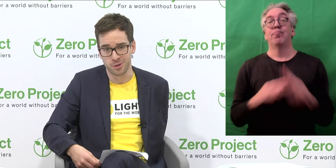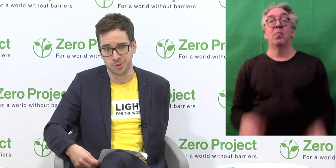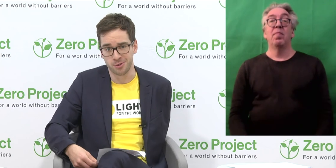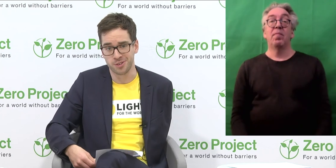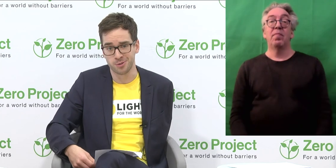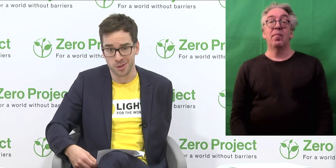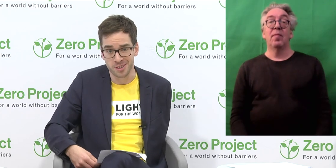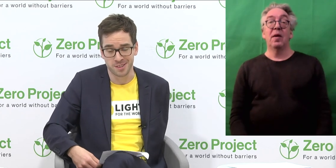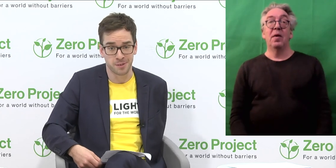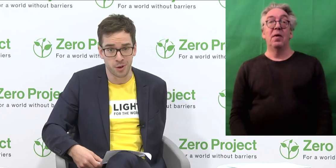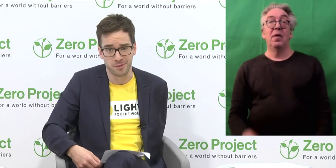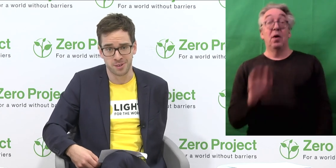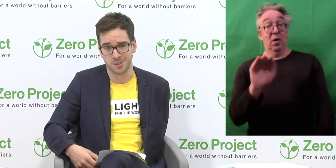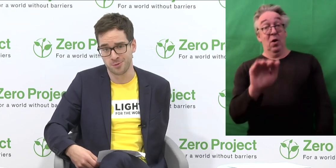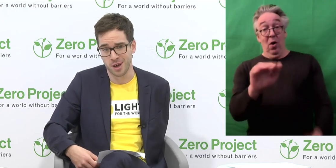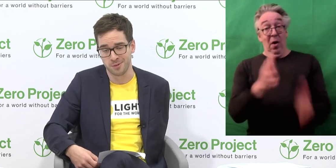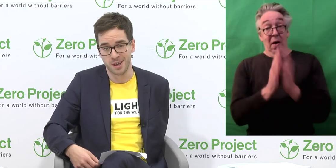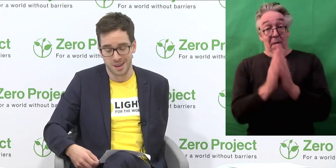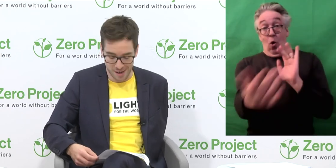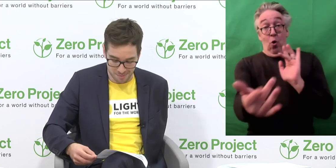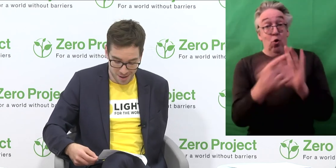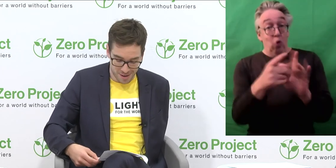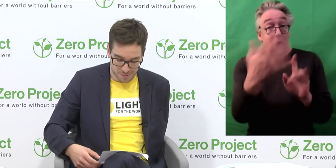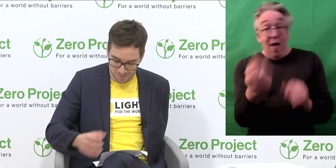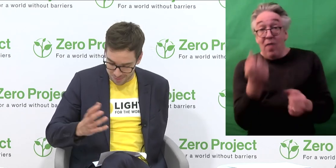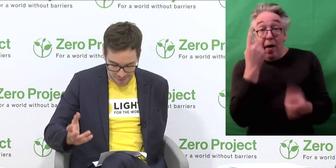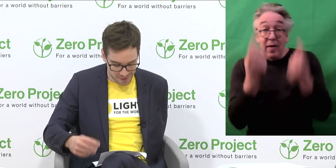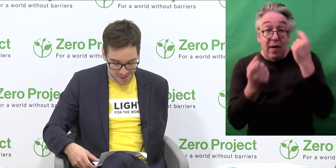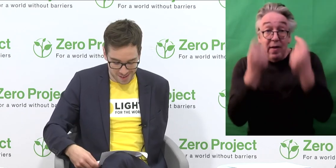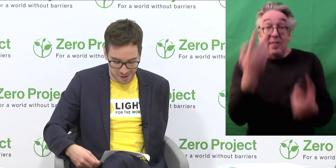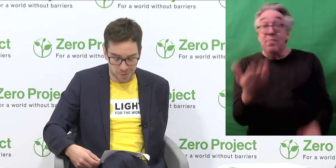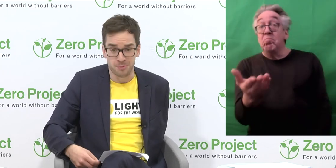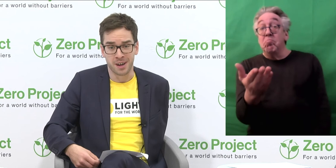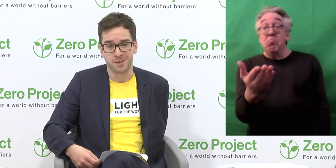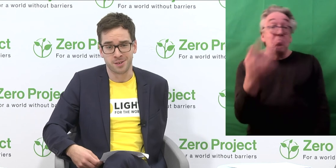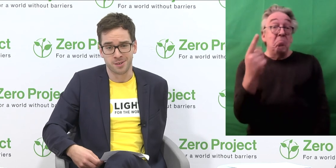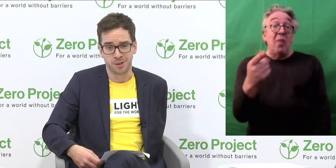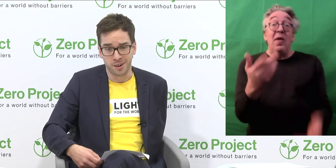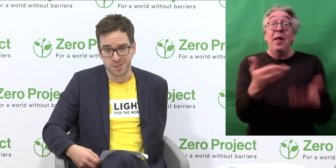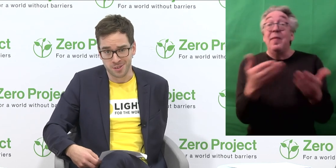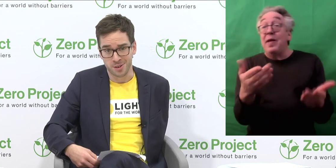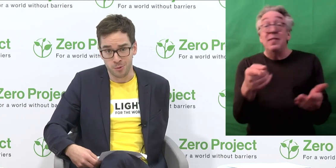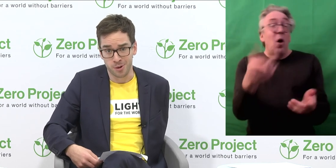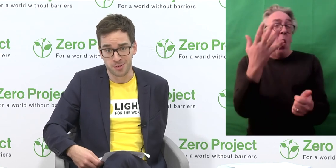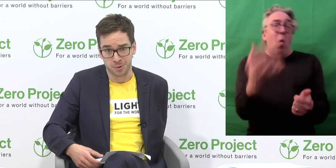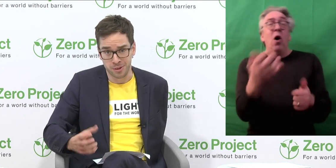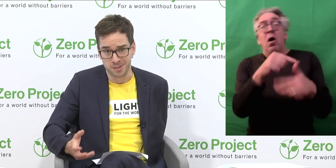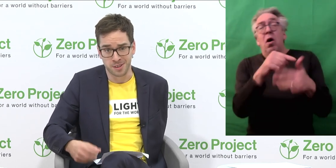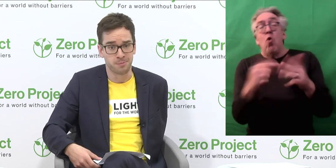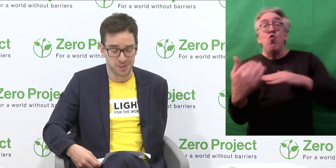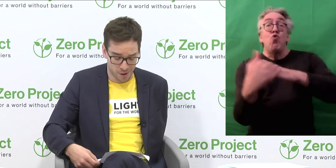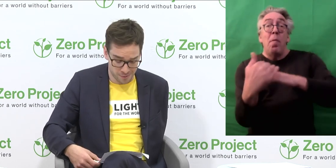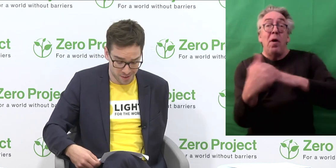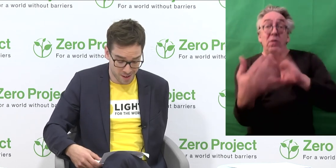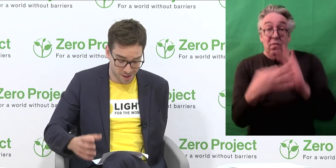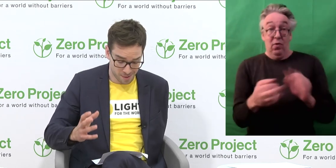Take the opportunity to contact if you have ideas, if you have things that are on your mind regarding this award. We really see the